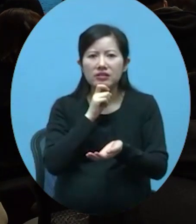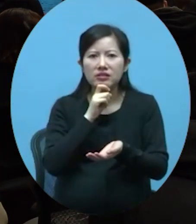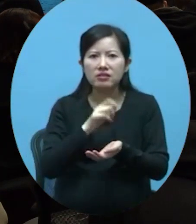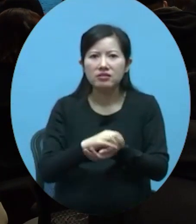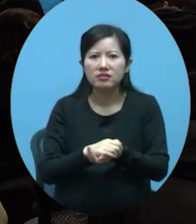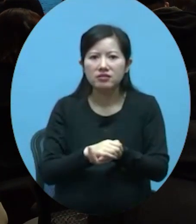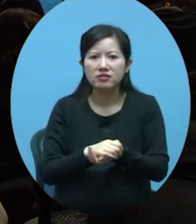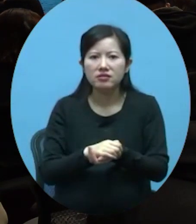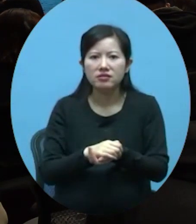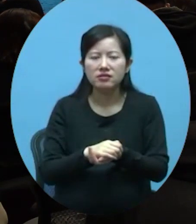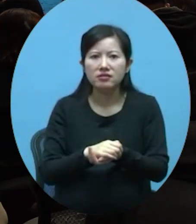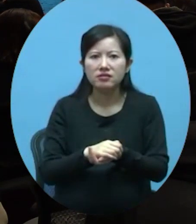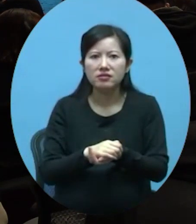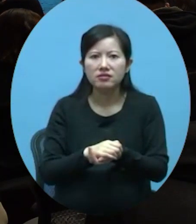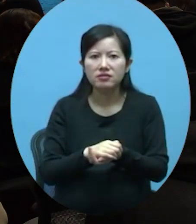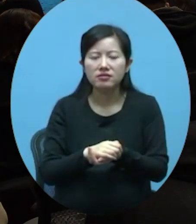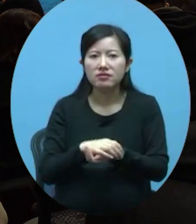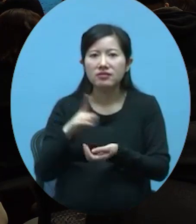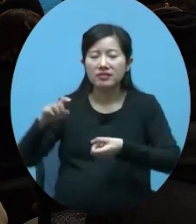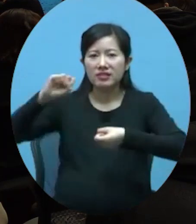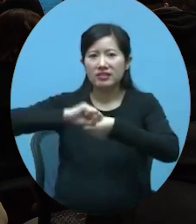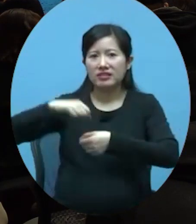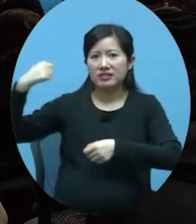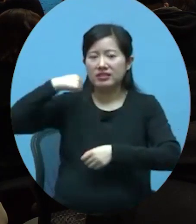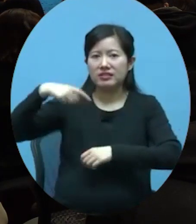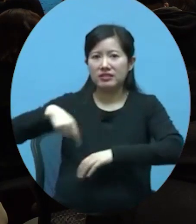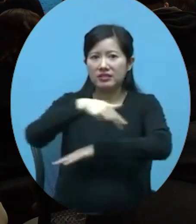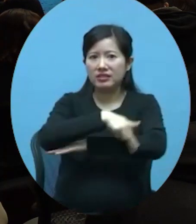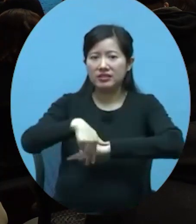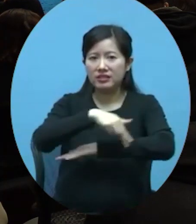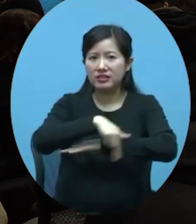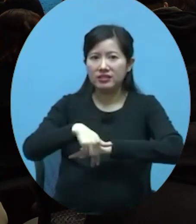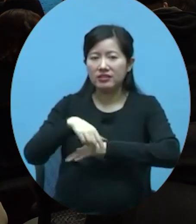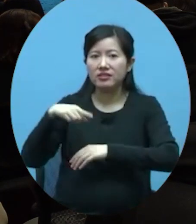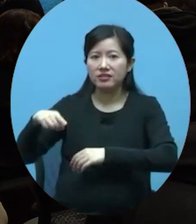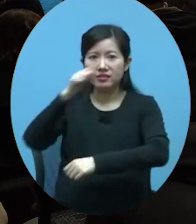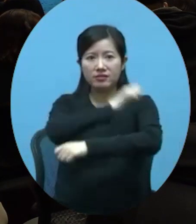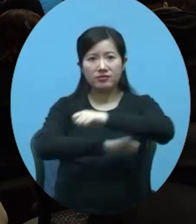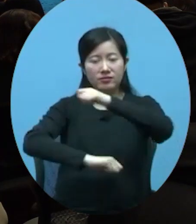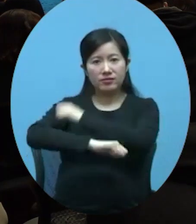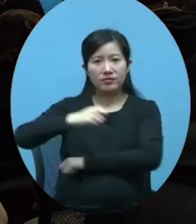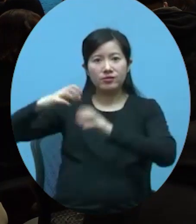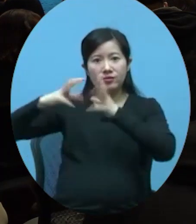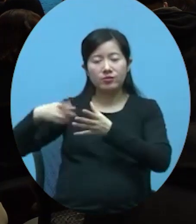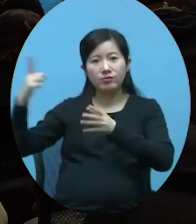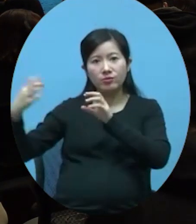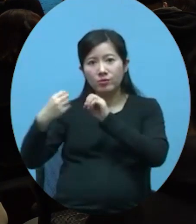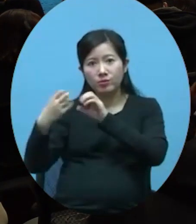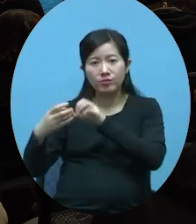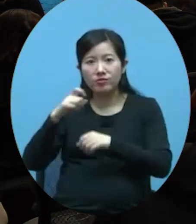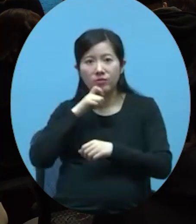stepped-up measures if you've discussed anything with a Labor Department because they already told the workers to stay at home